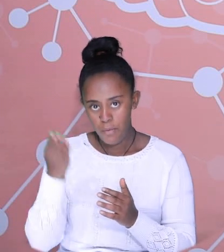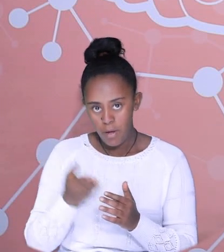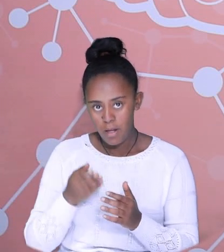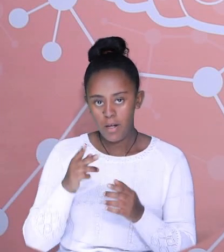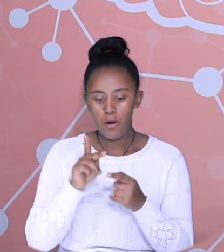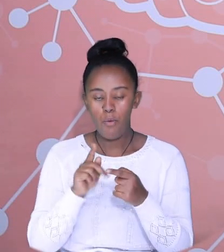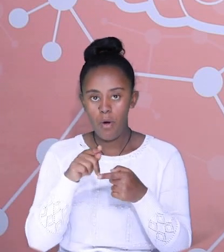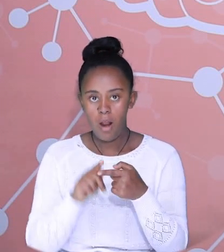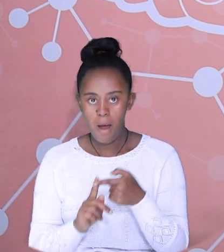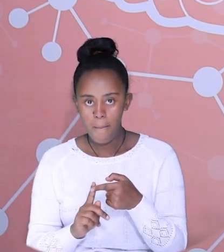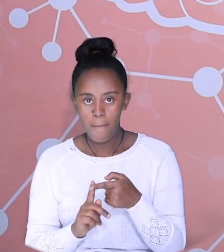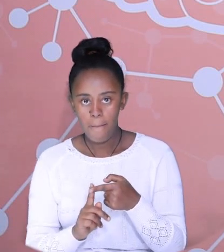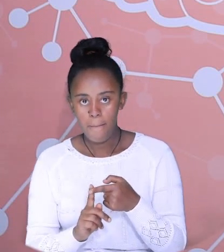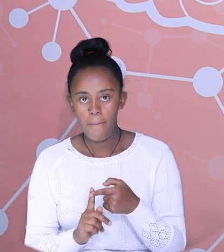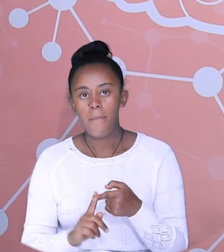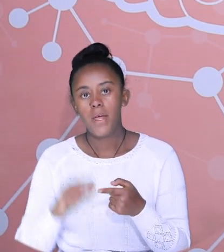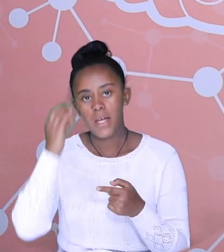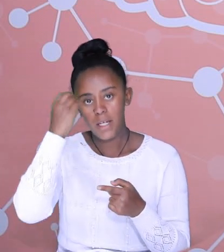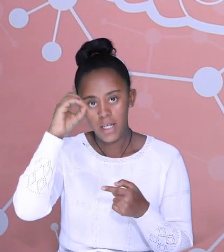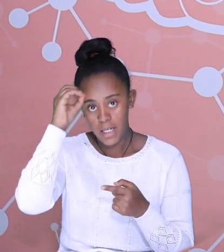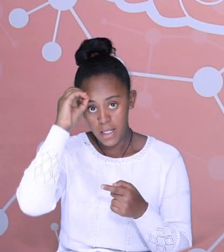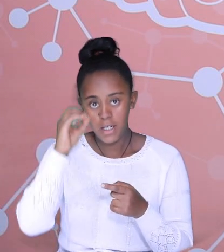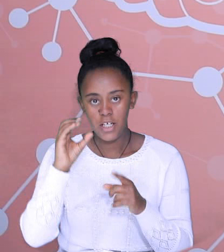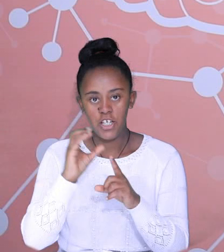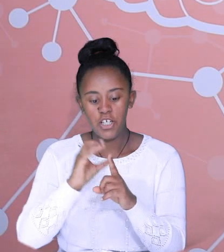kilogram degree Celsius